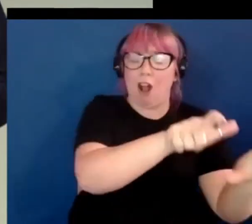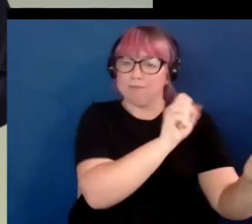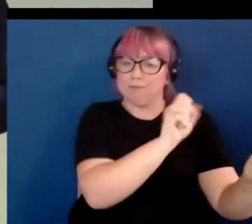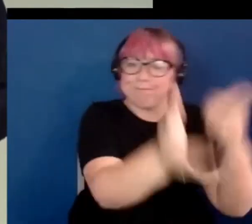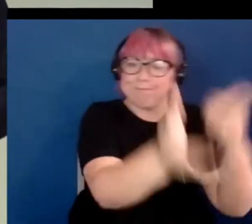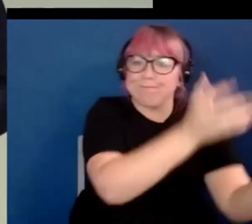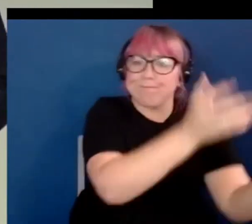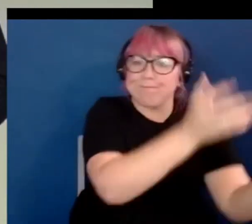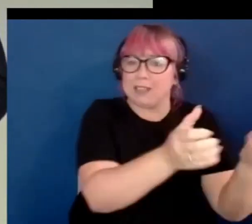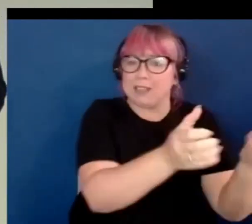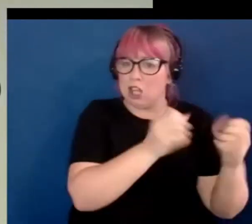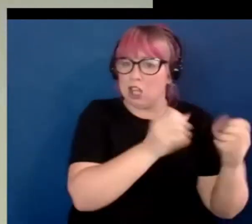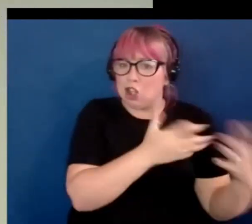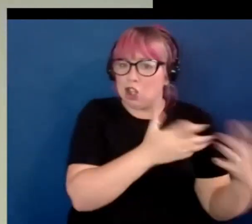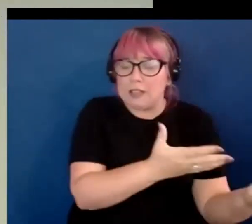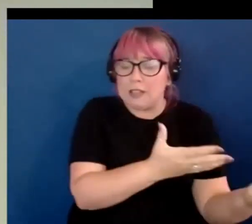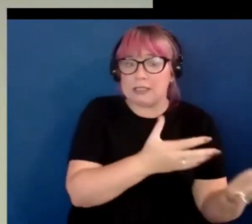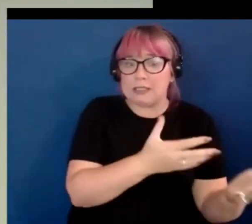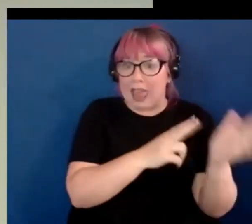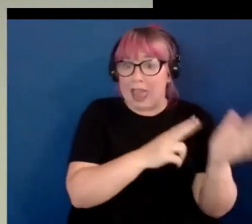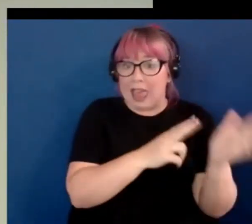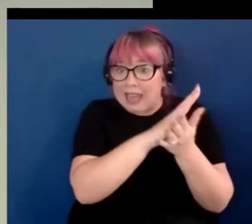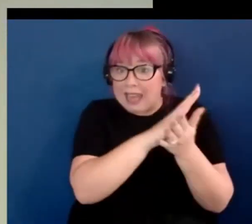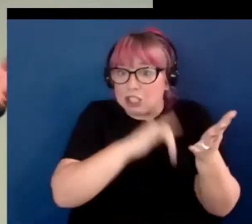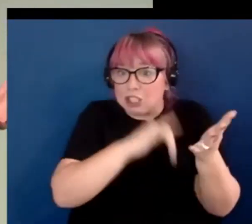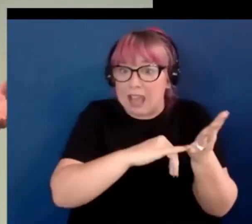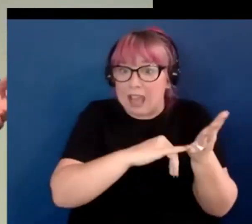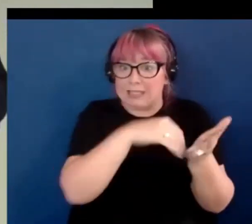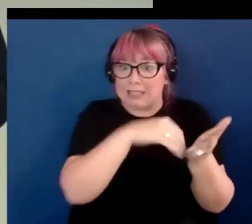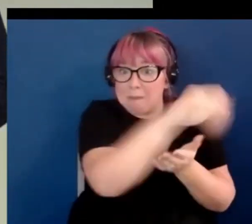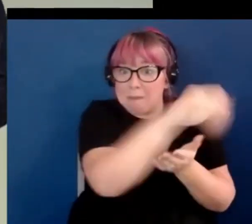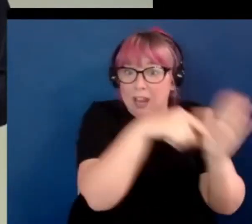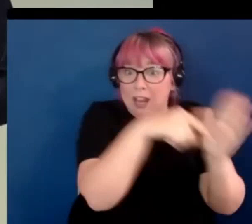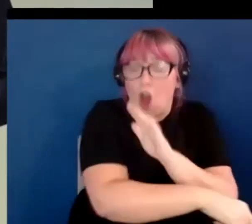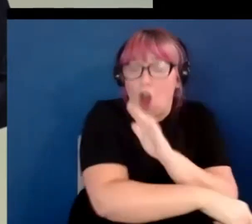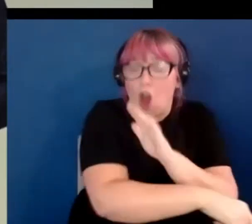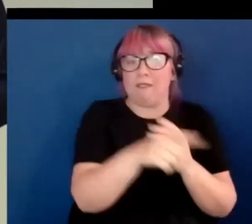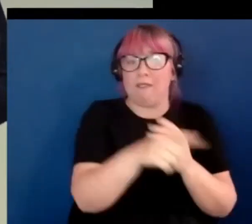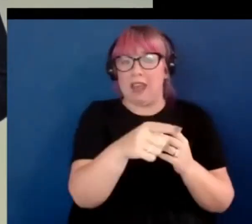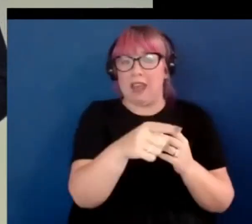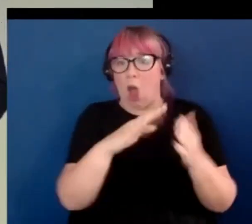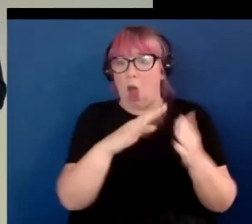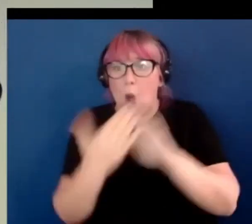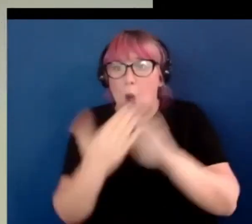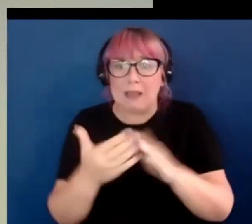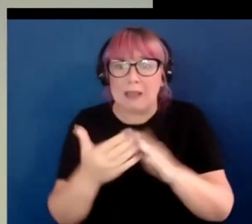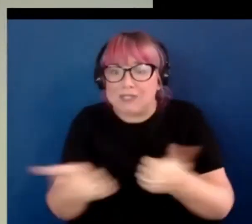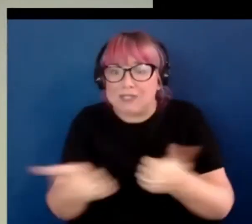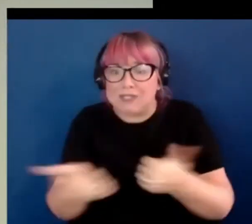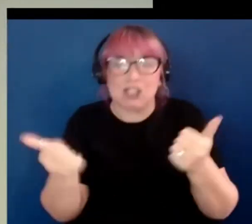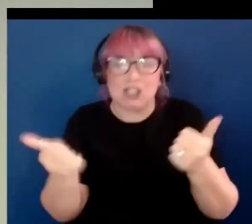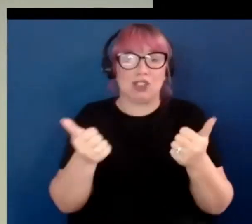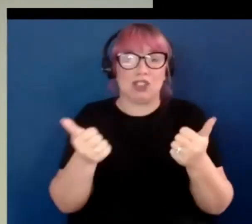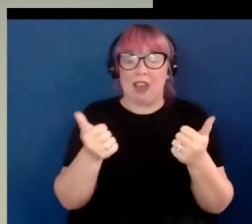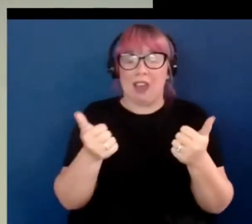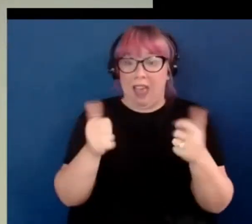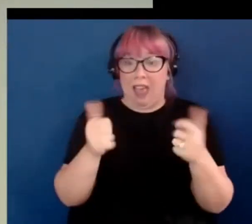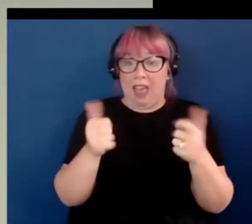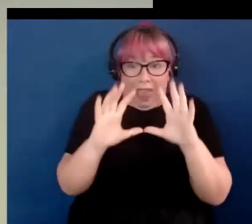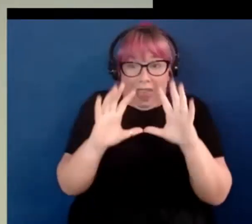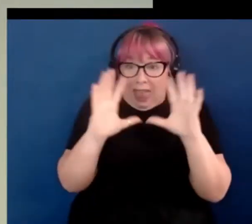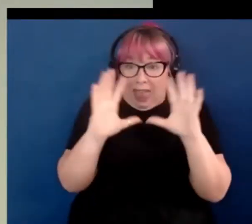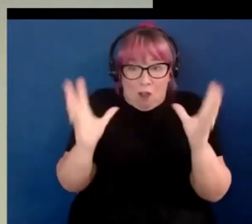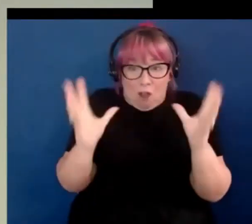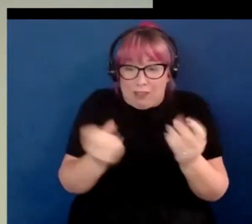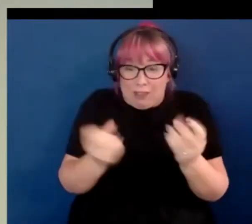paid off, intervention to support people's incomes, rough sleepers off our streets. In the middle of all the tragedy, all the heartache and